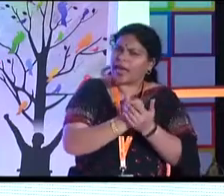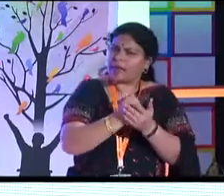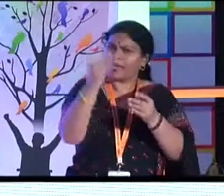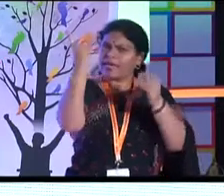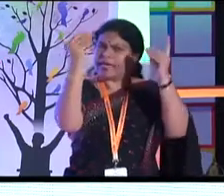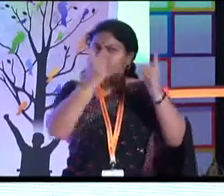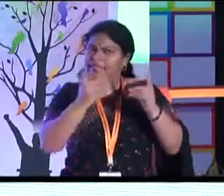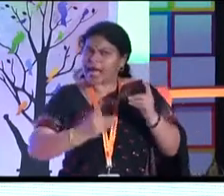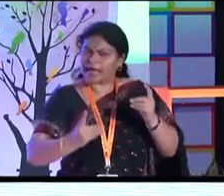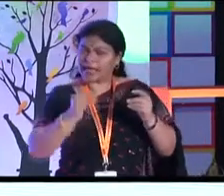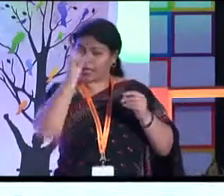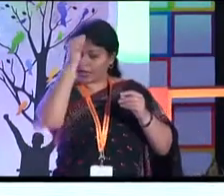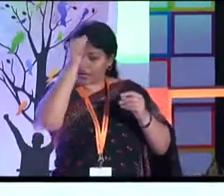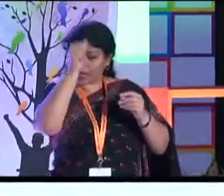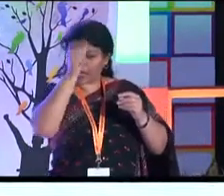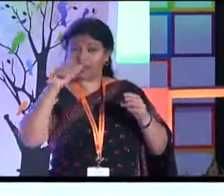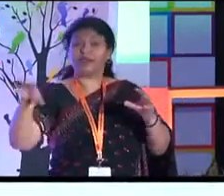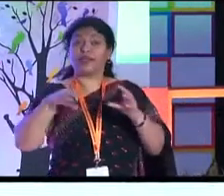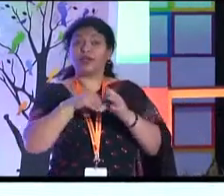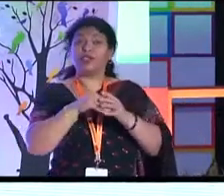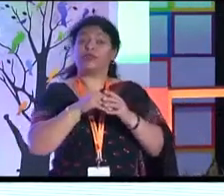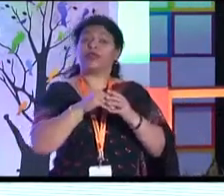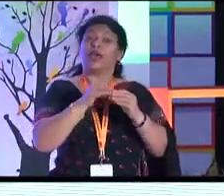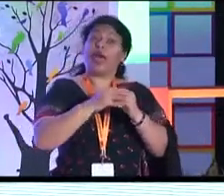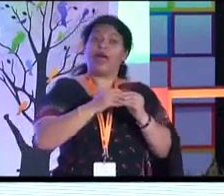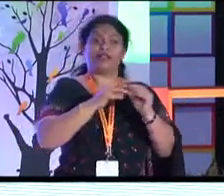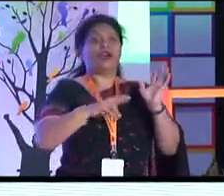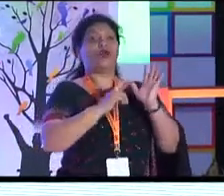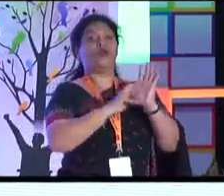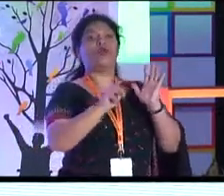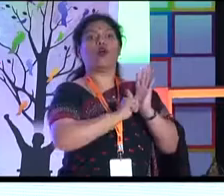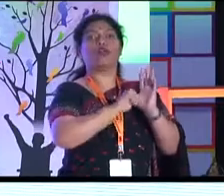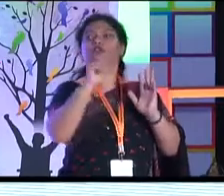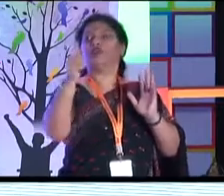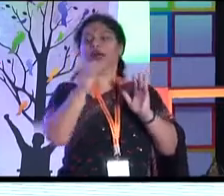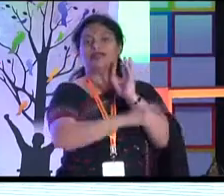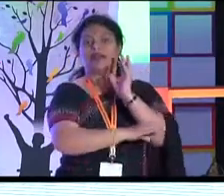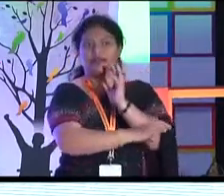designing an India that is inclusive and can be a role model for other countries?